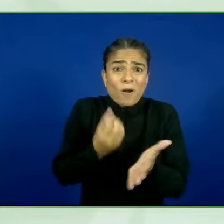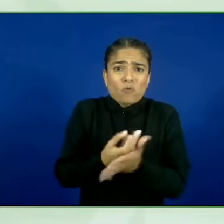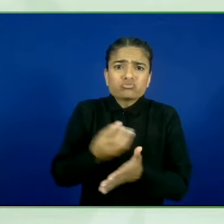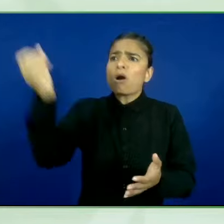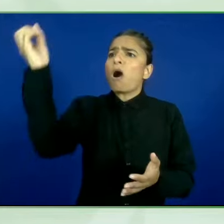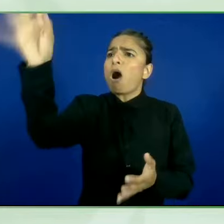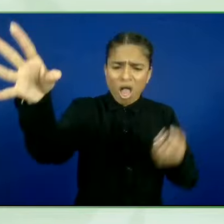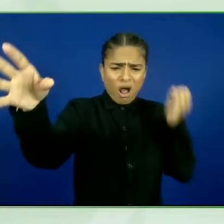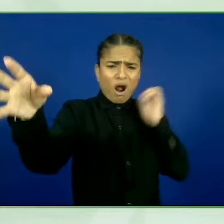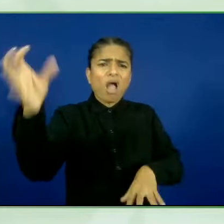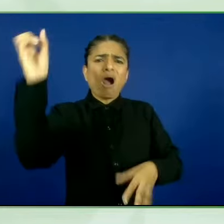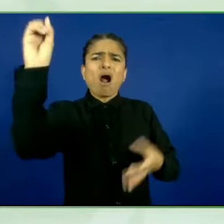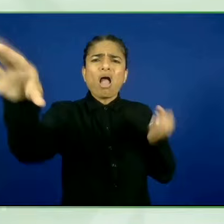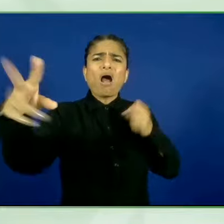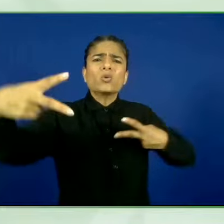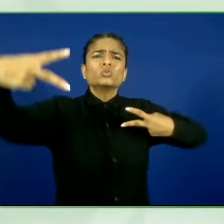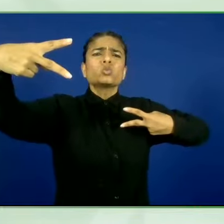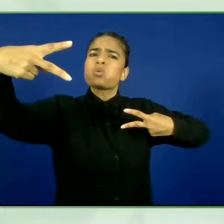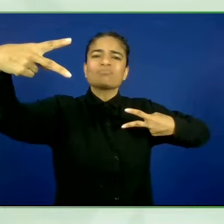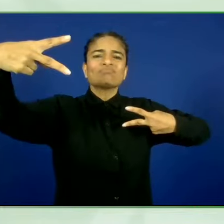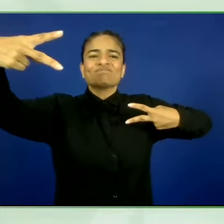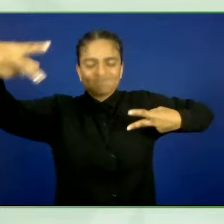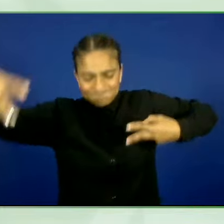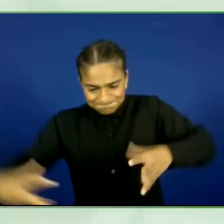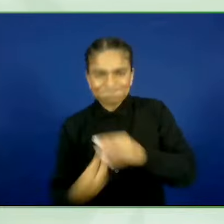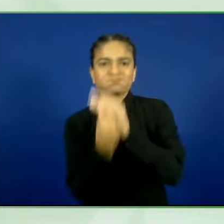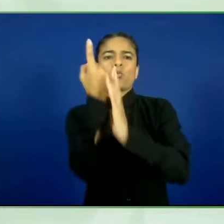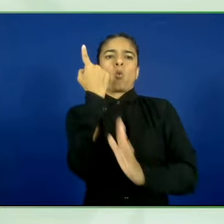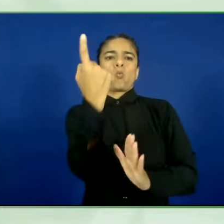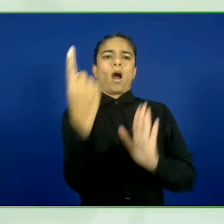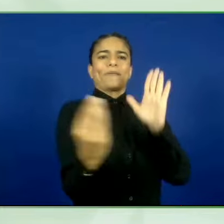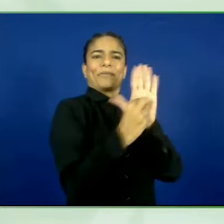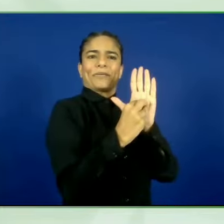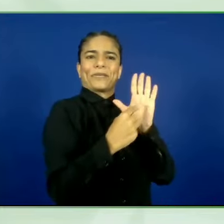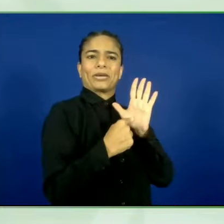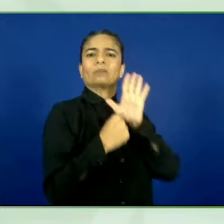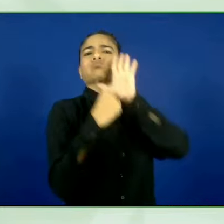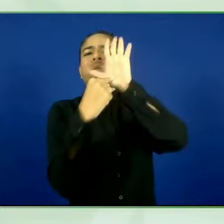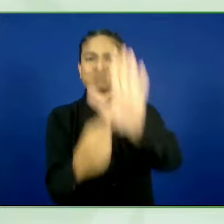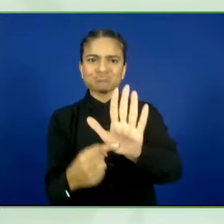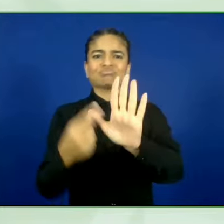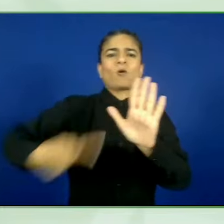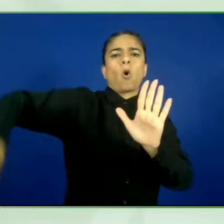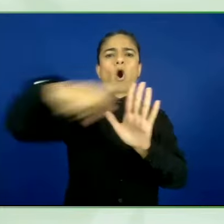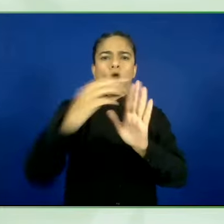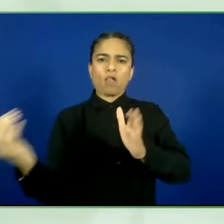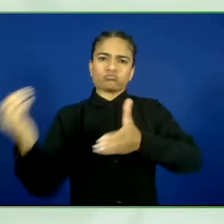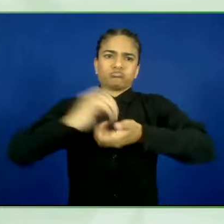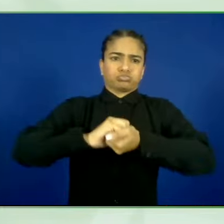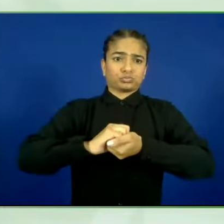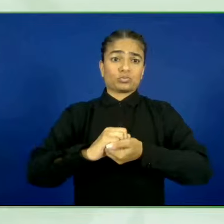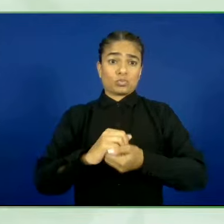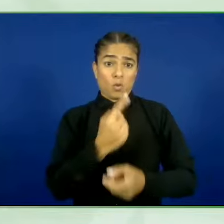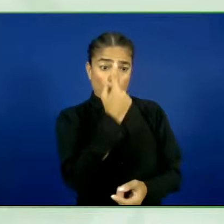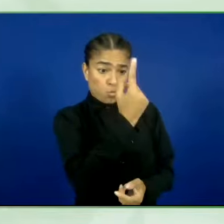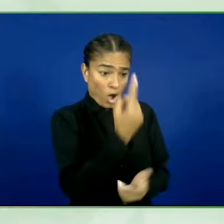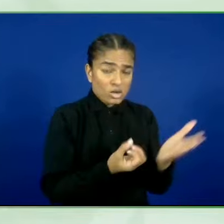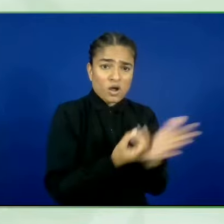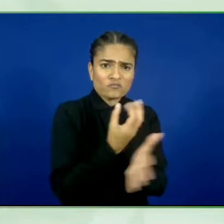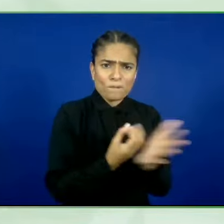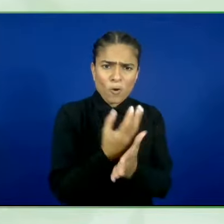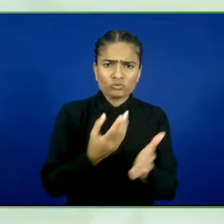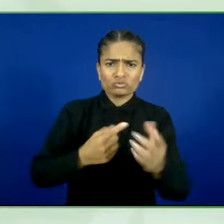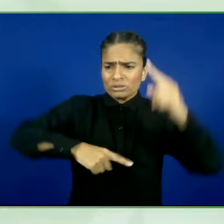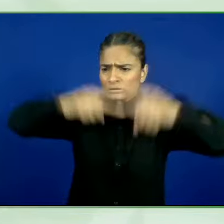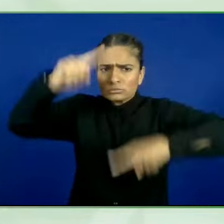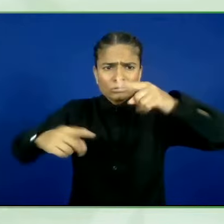all these different data collection or case management tools are brought together to ensure that we have one comprehensive tool